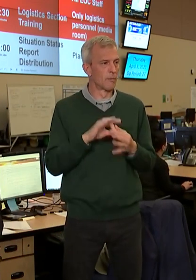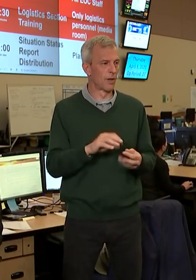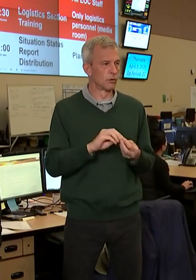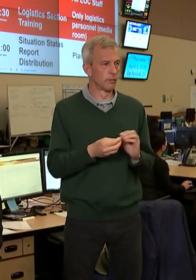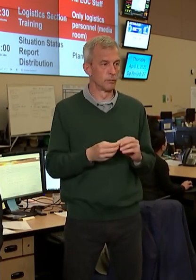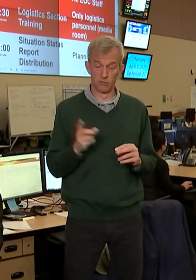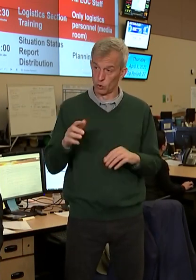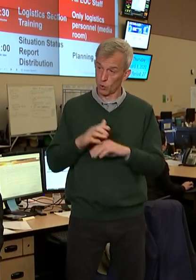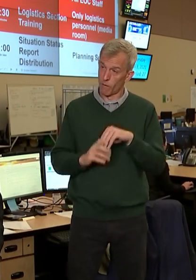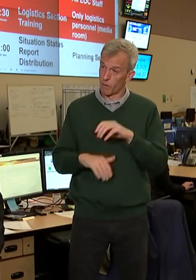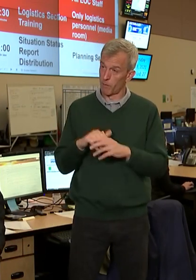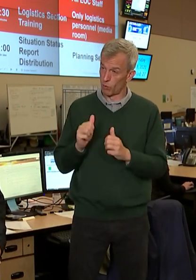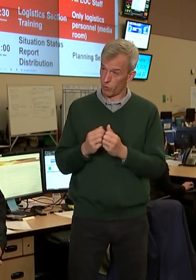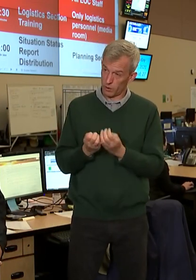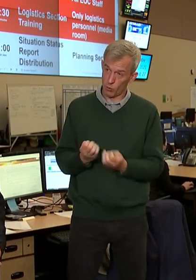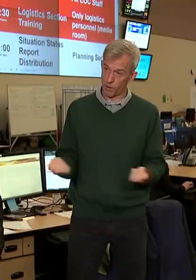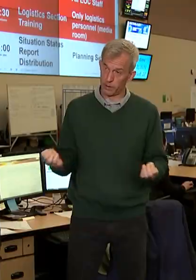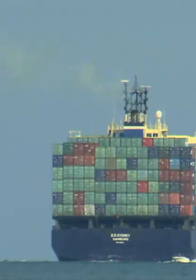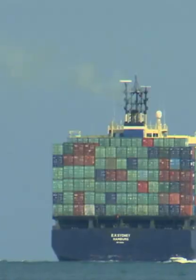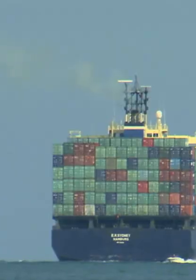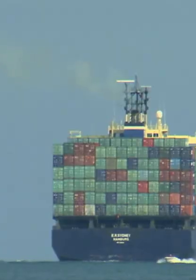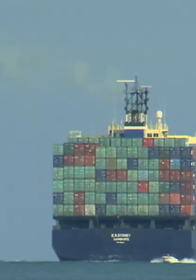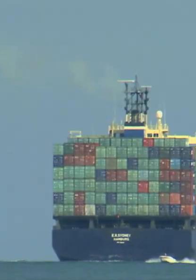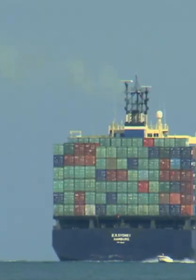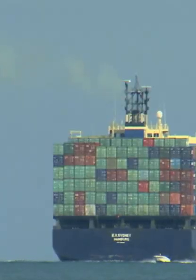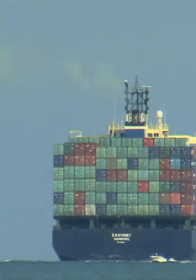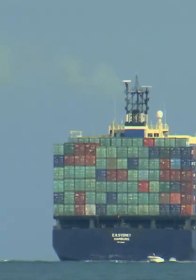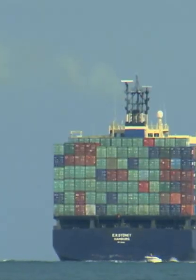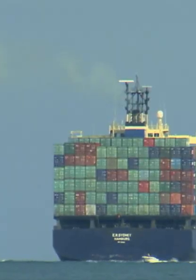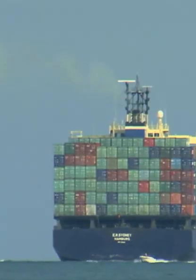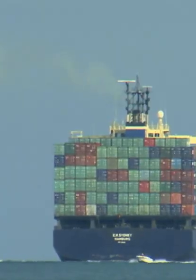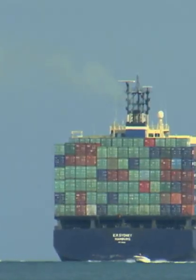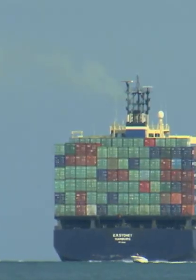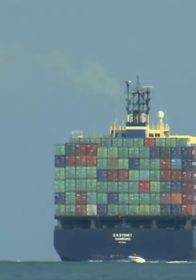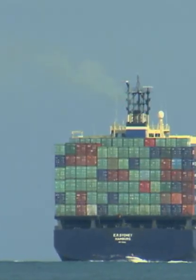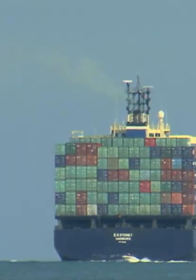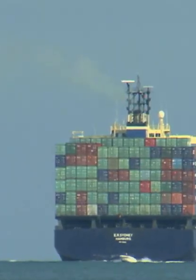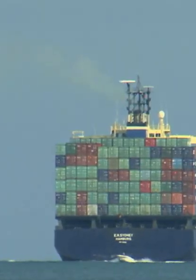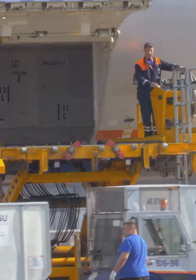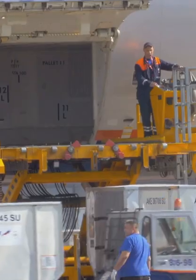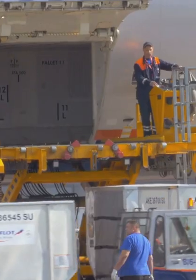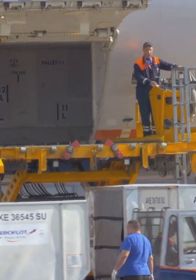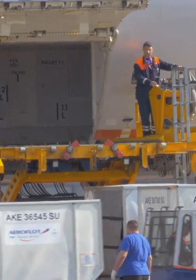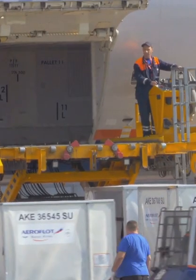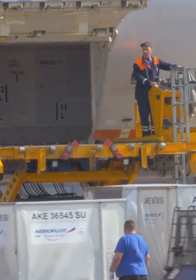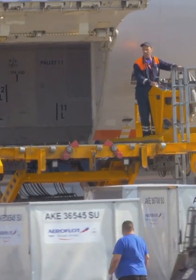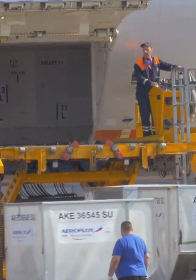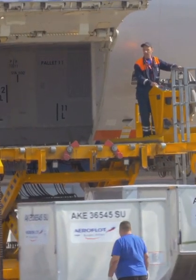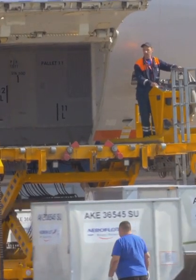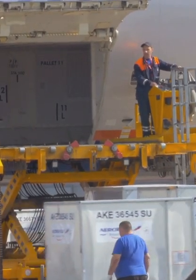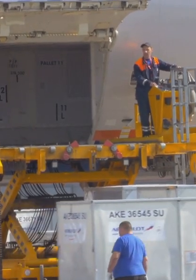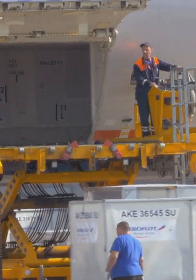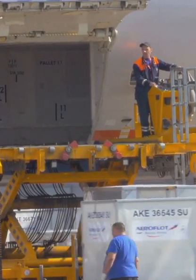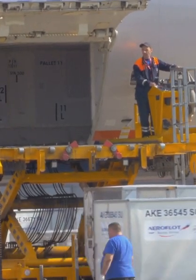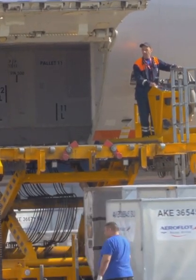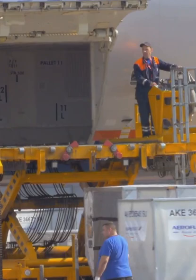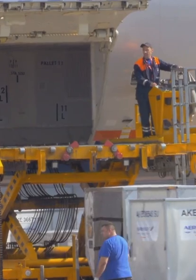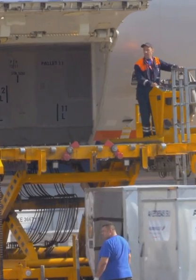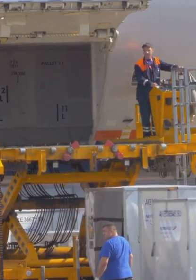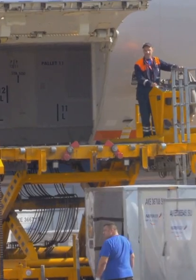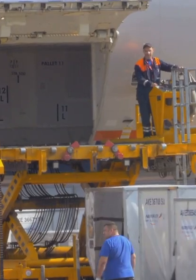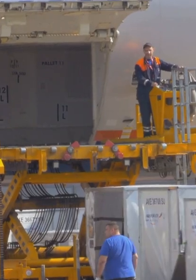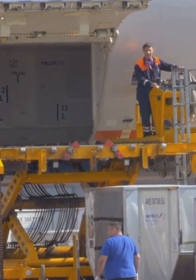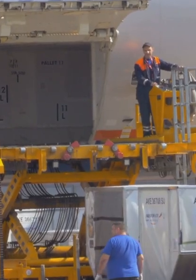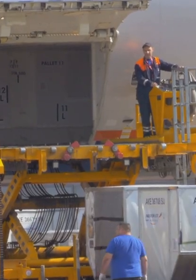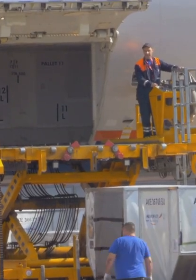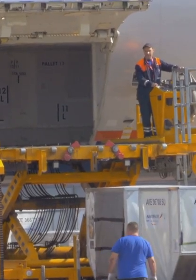with supplies? It's challenging. Most of this stuff is coming from overseas to us, but we are receiving them